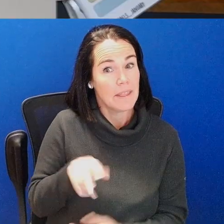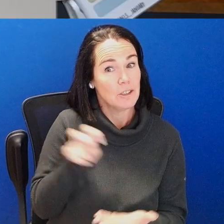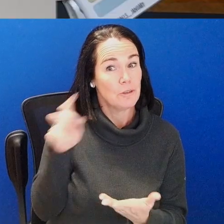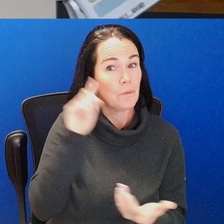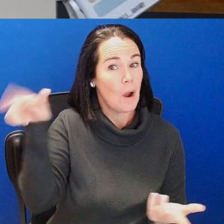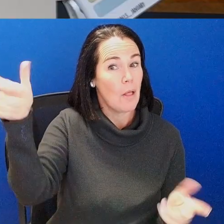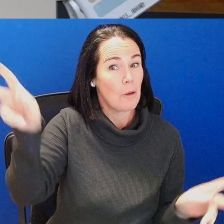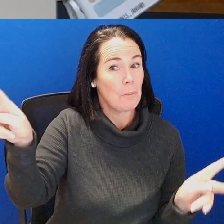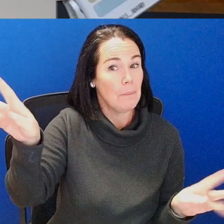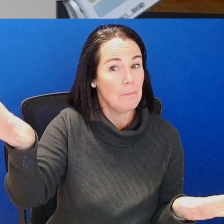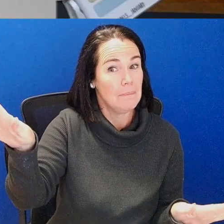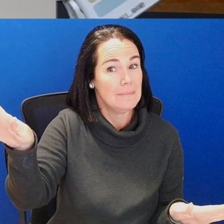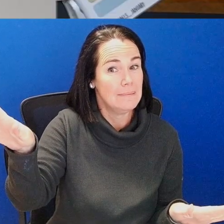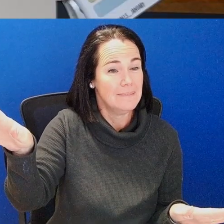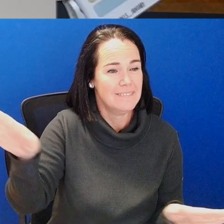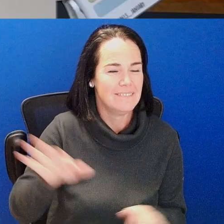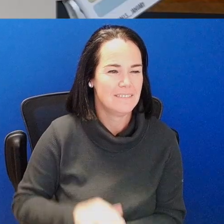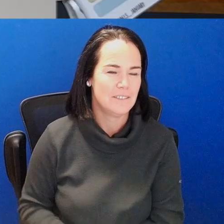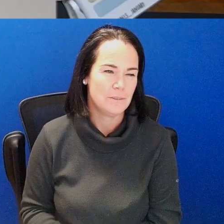Love that journey for other people.